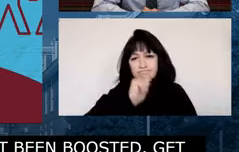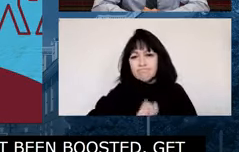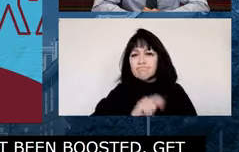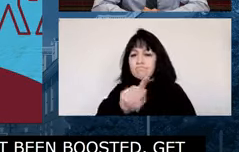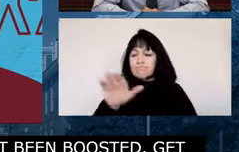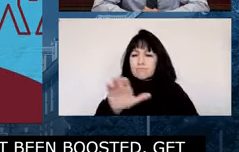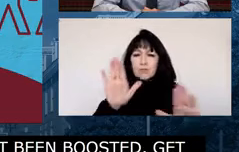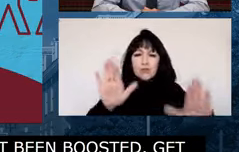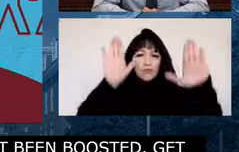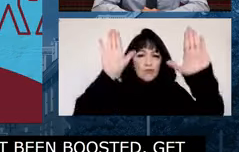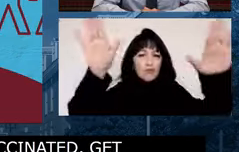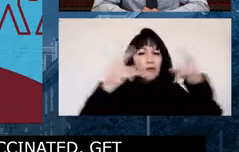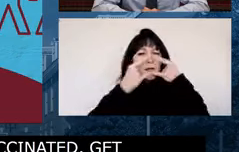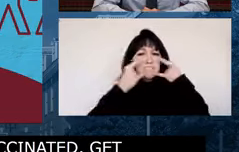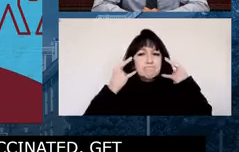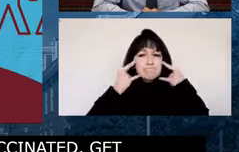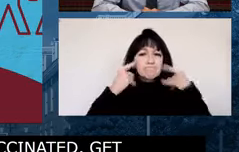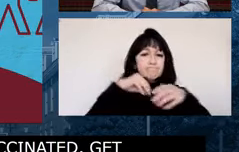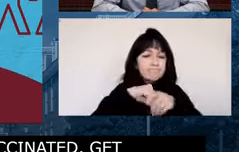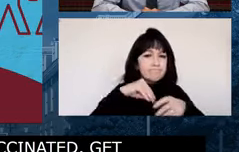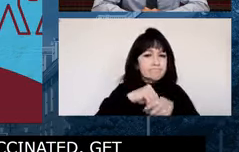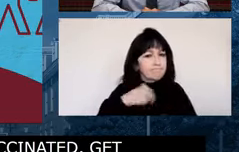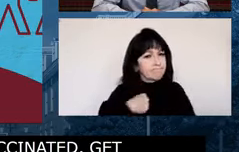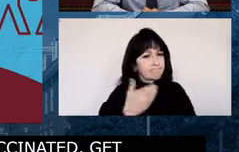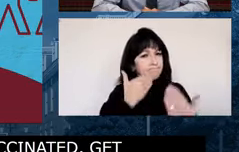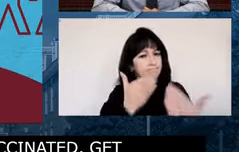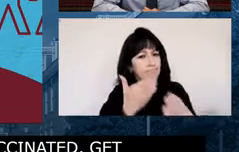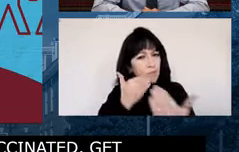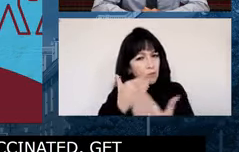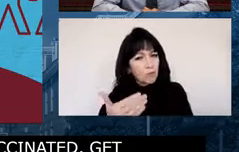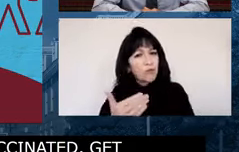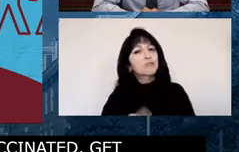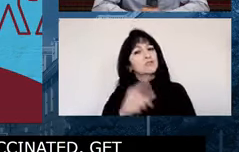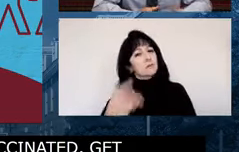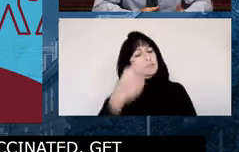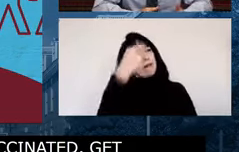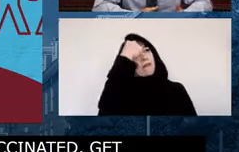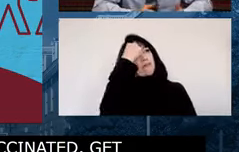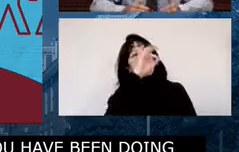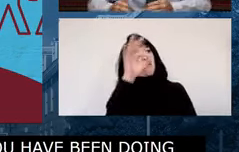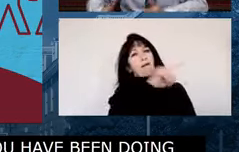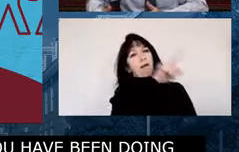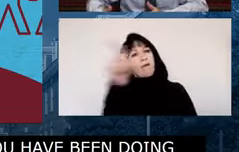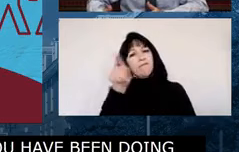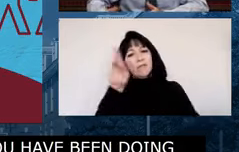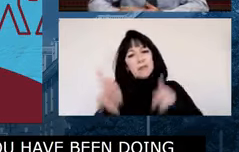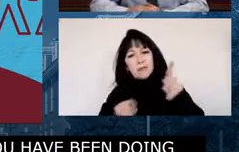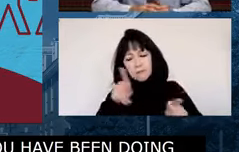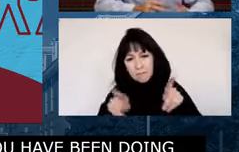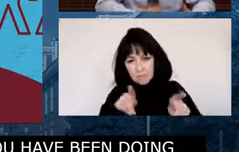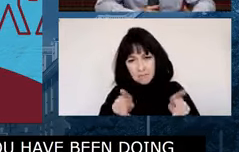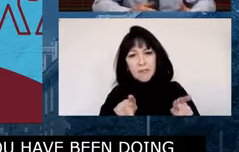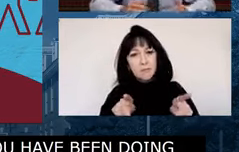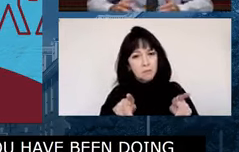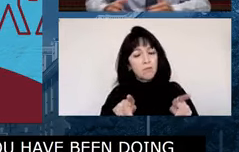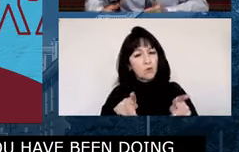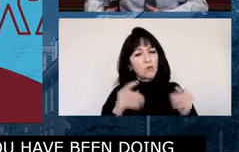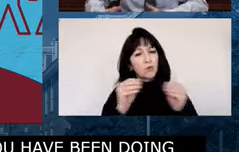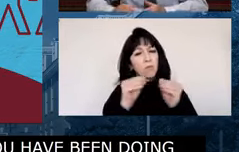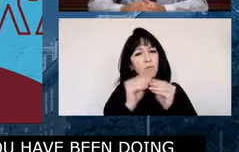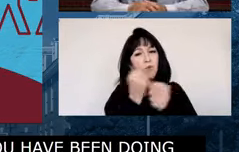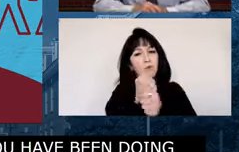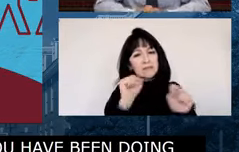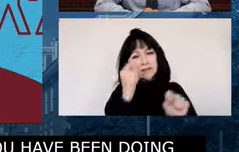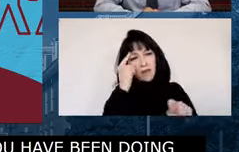I appreciate that. Think about the workers there and the businesses, because without those workers, they can't stay open. If it's your grocery store,